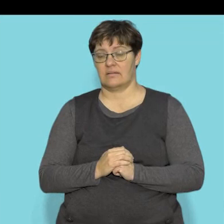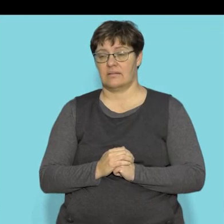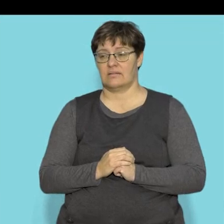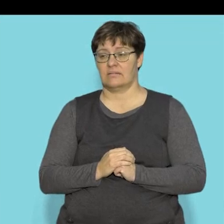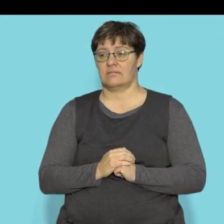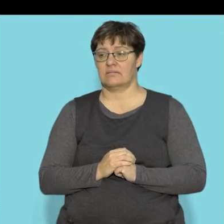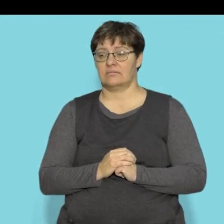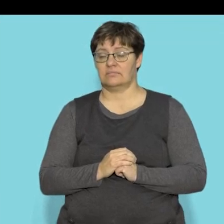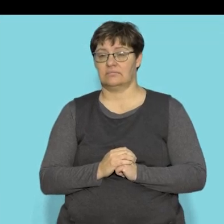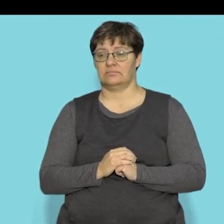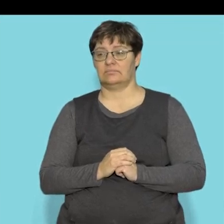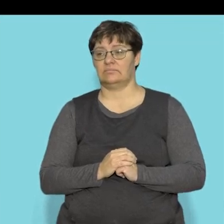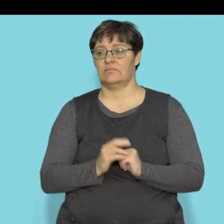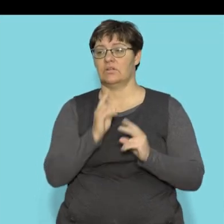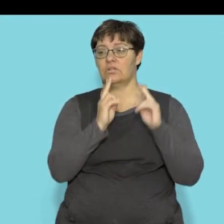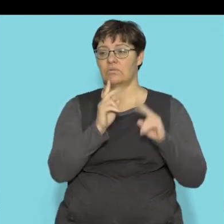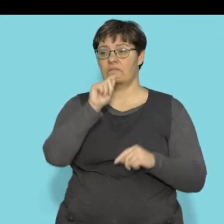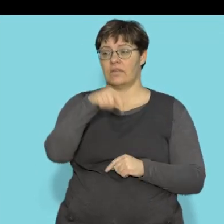10, which is going to give me